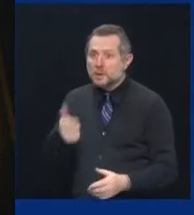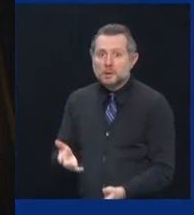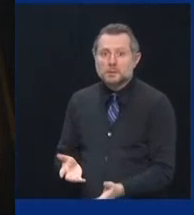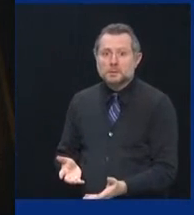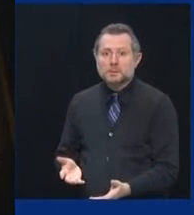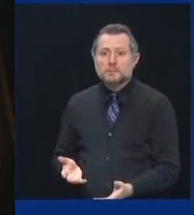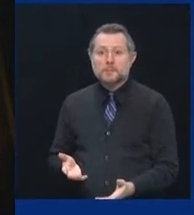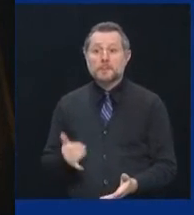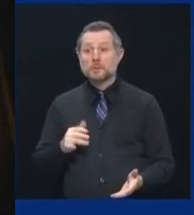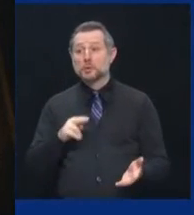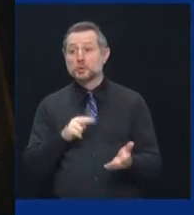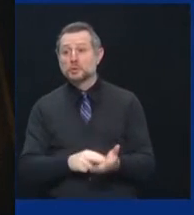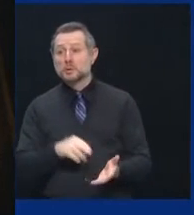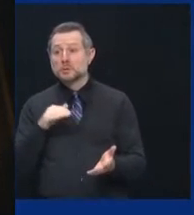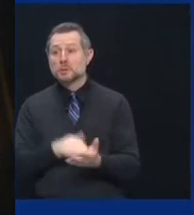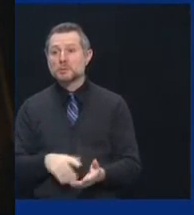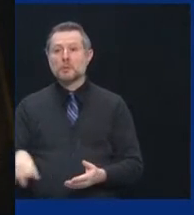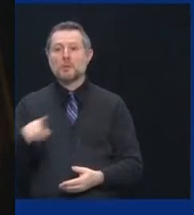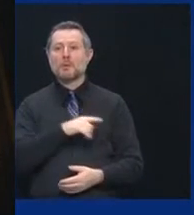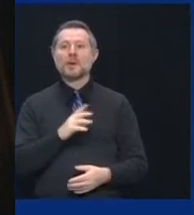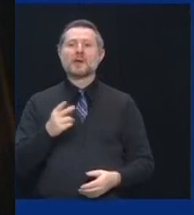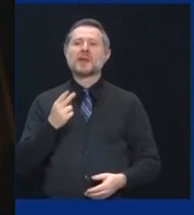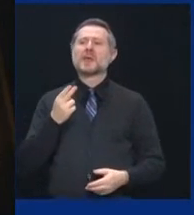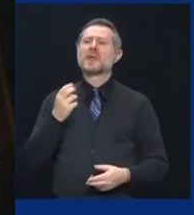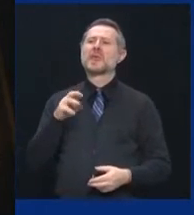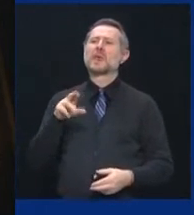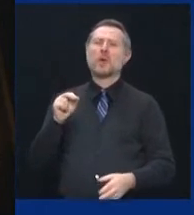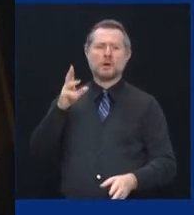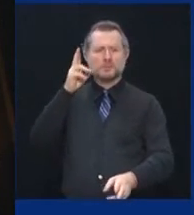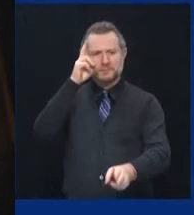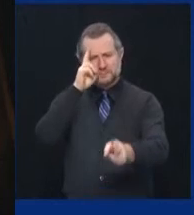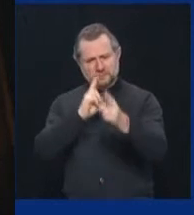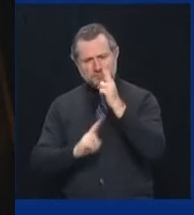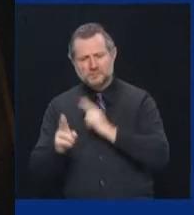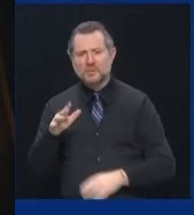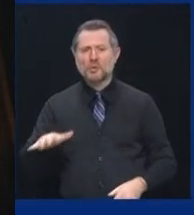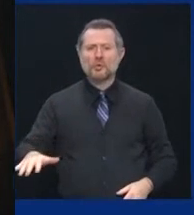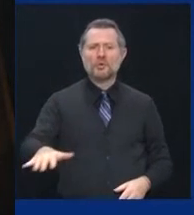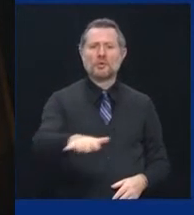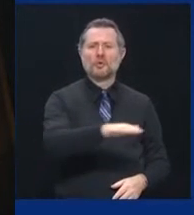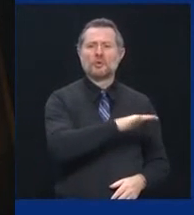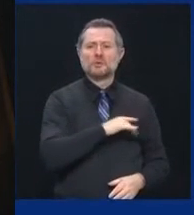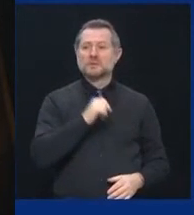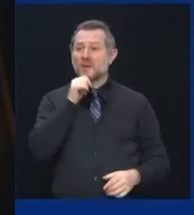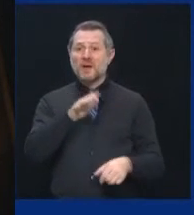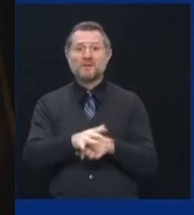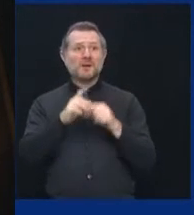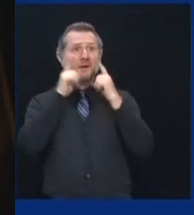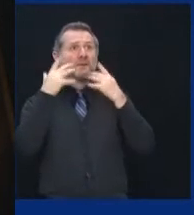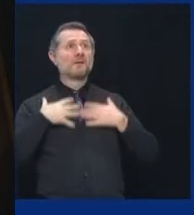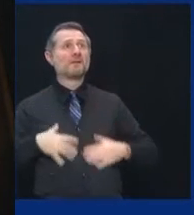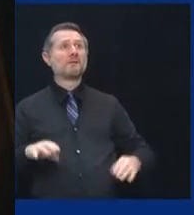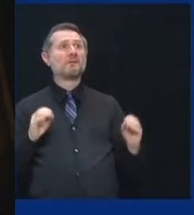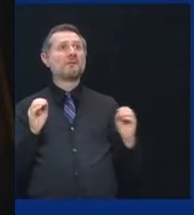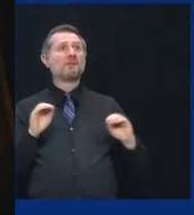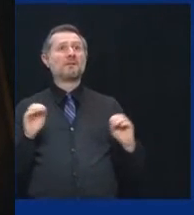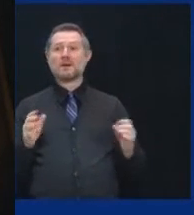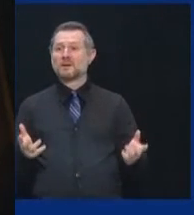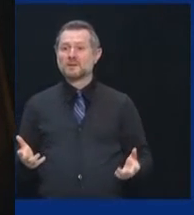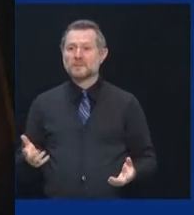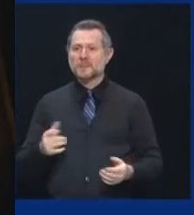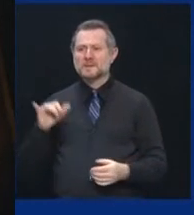were heroic, but our country couldn't provide them with enough masks and gowns. It was like sending soldiers into